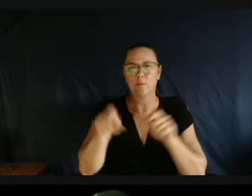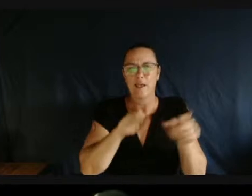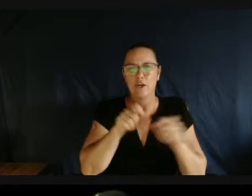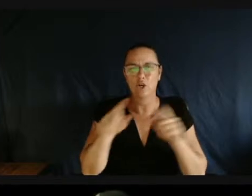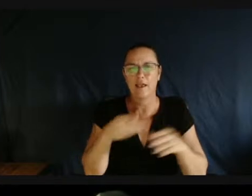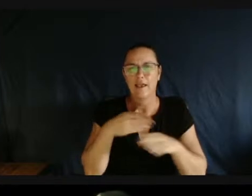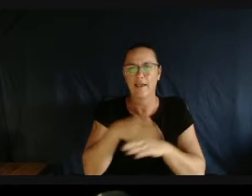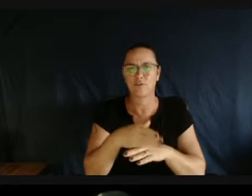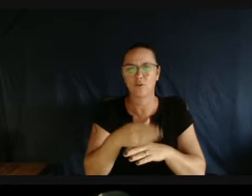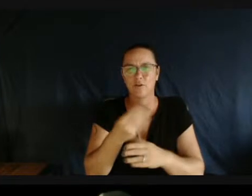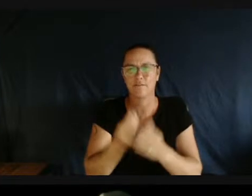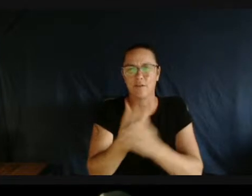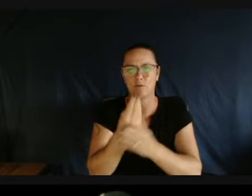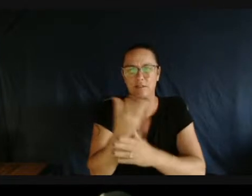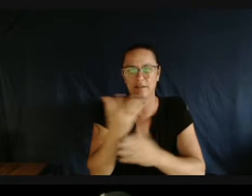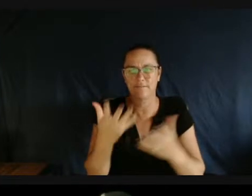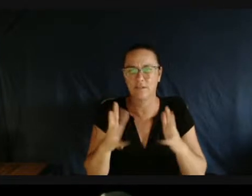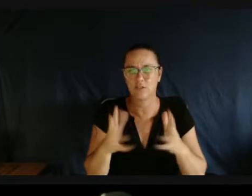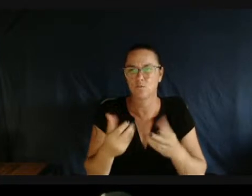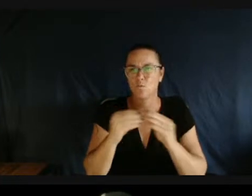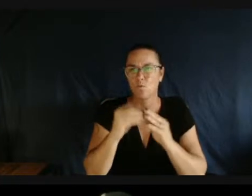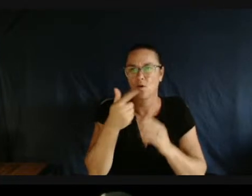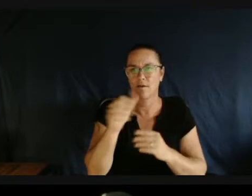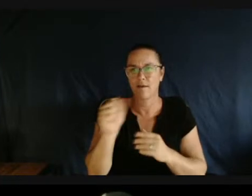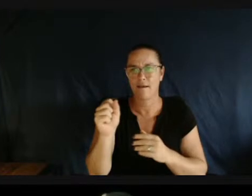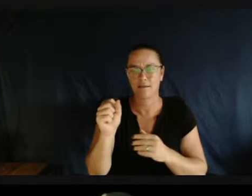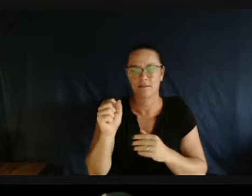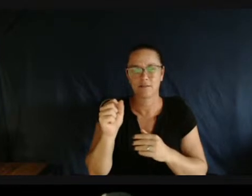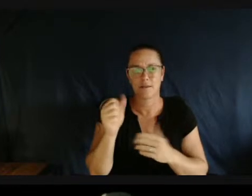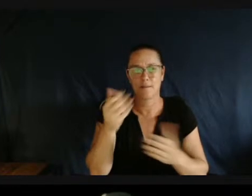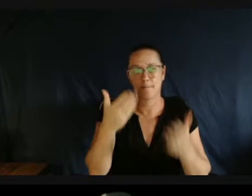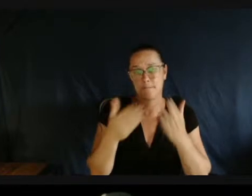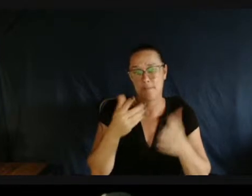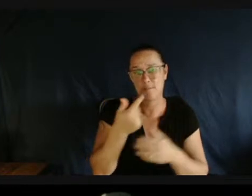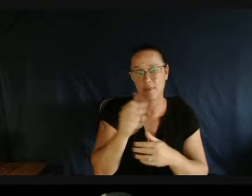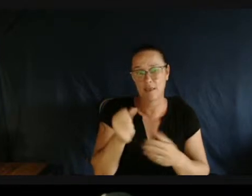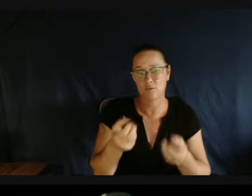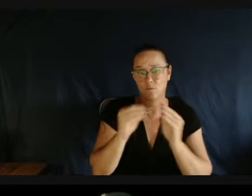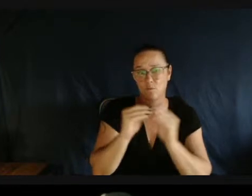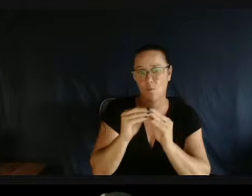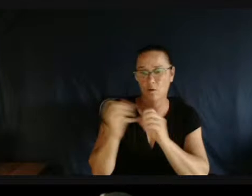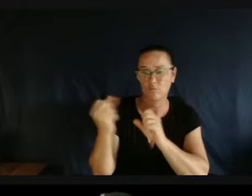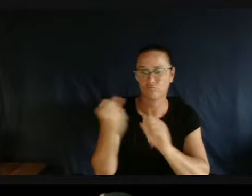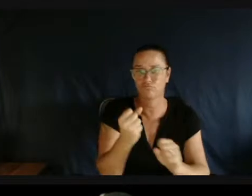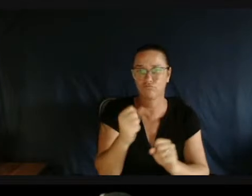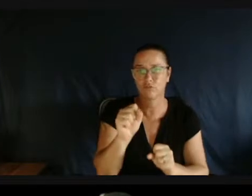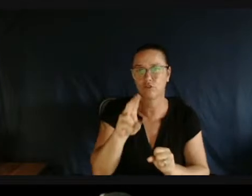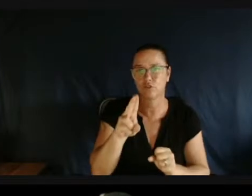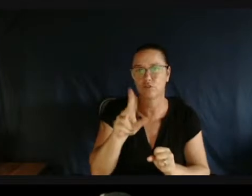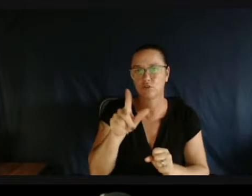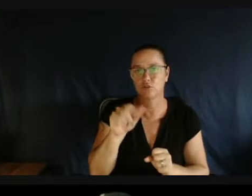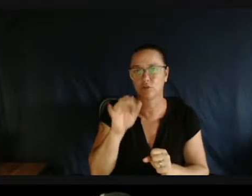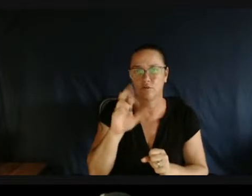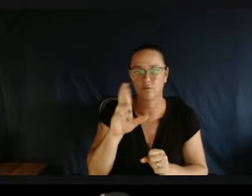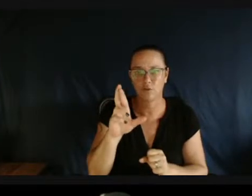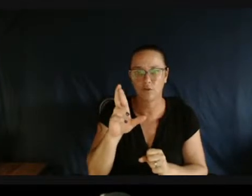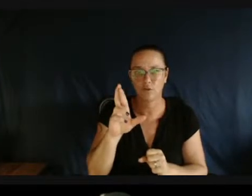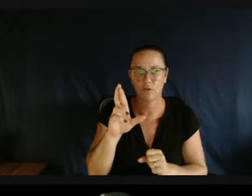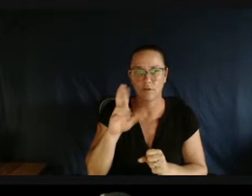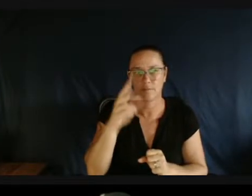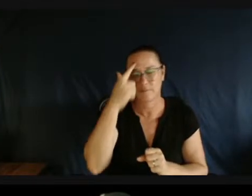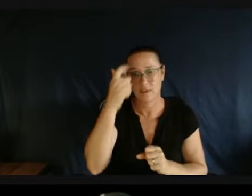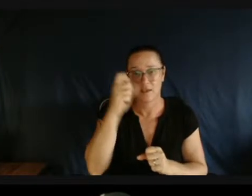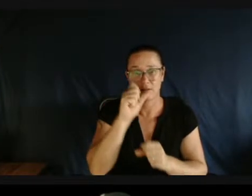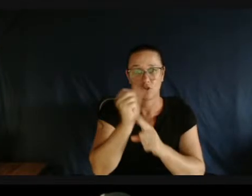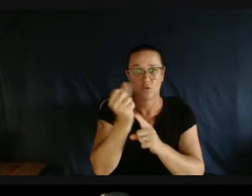over. More gas, or maybe the gas is more sulfur rich something because it's deposit or the conditions are just right to